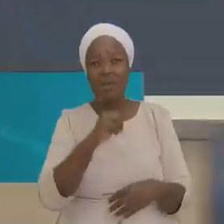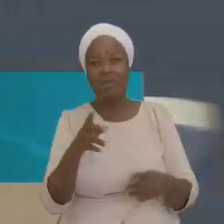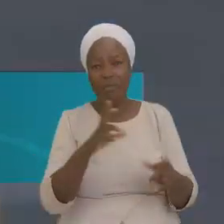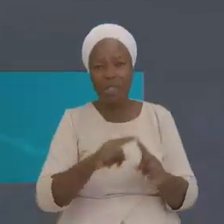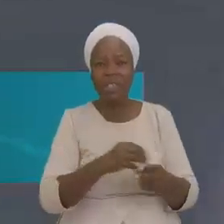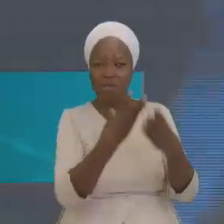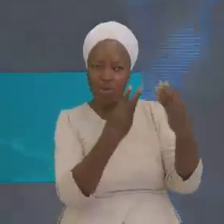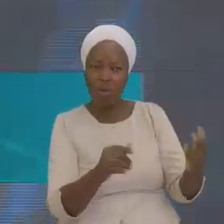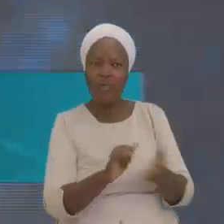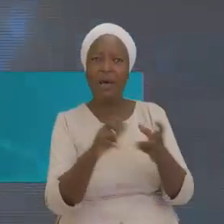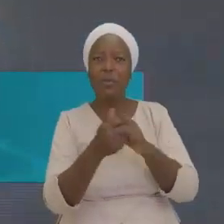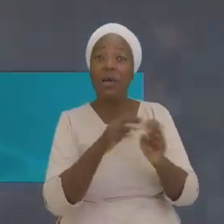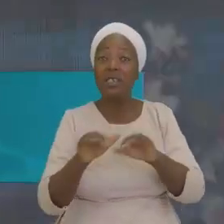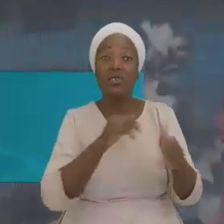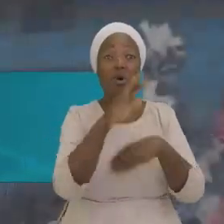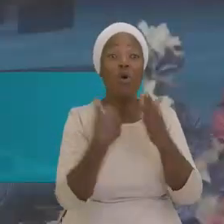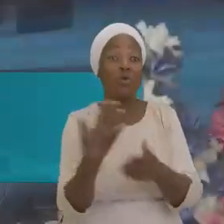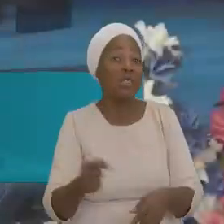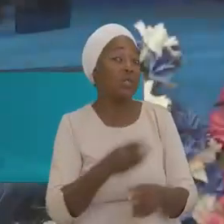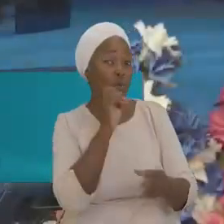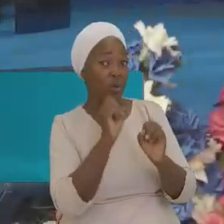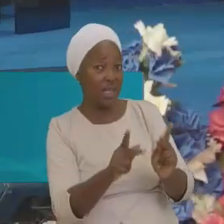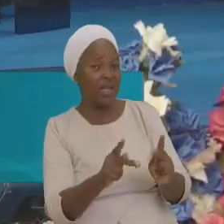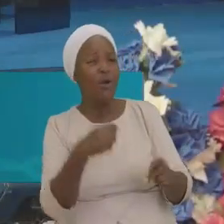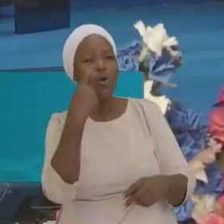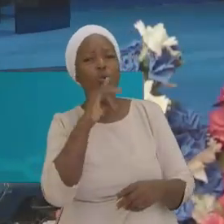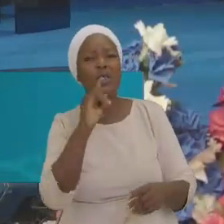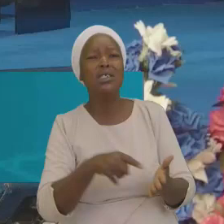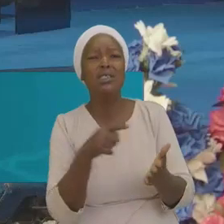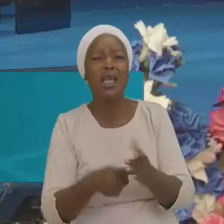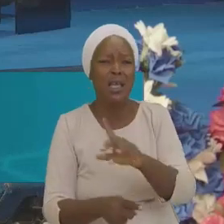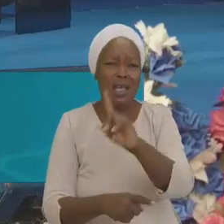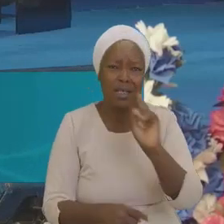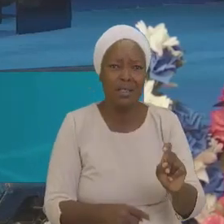and he did all things well. Who is this?